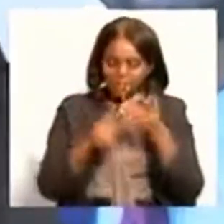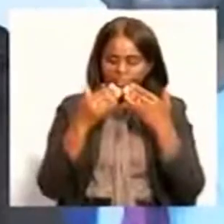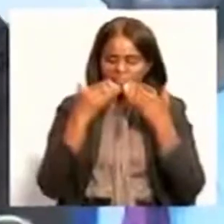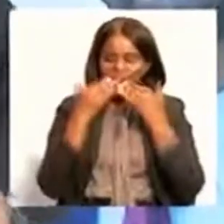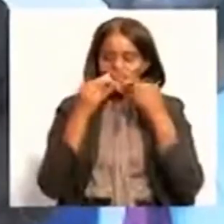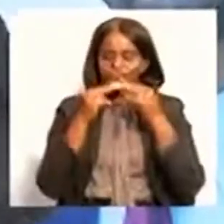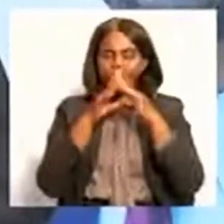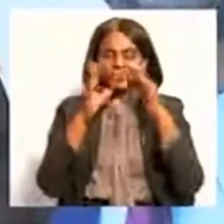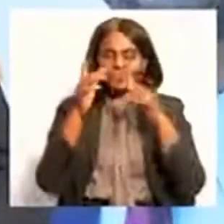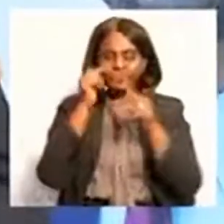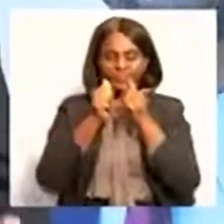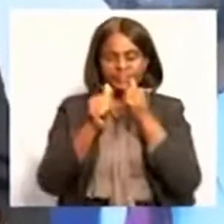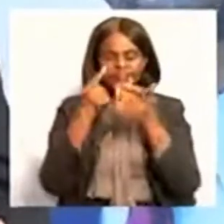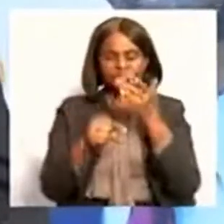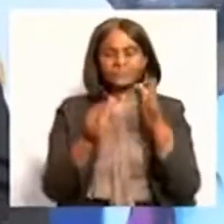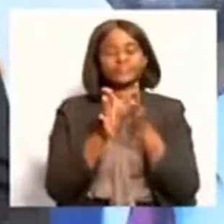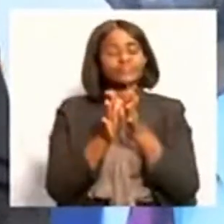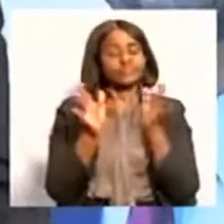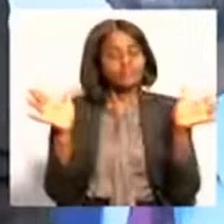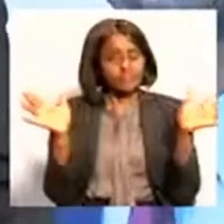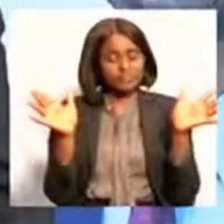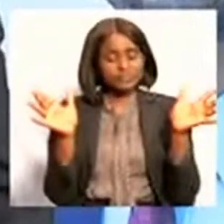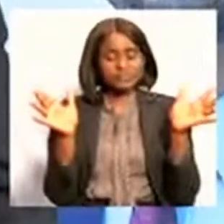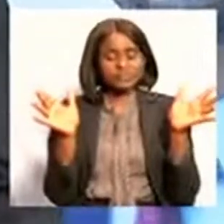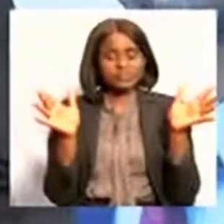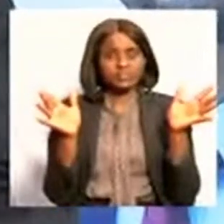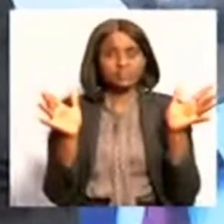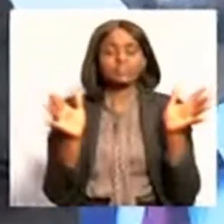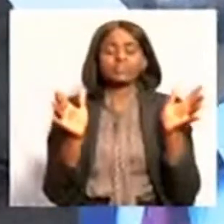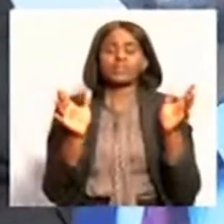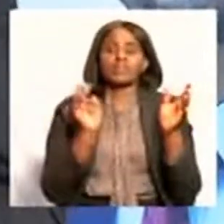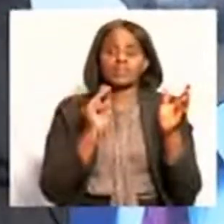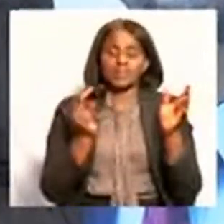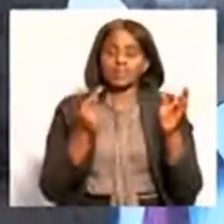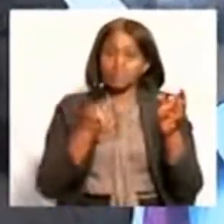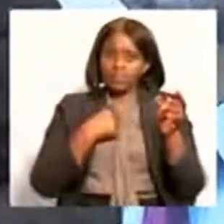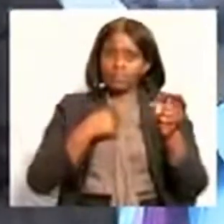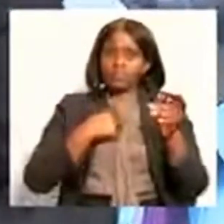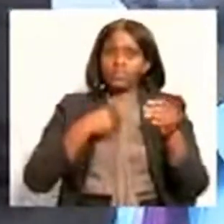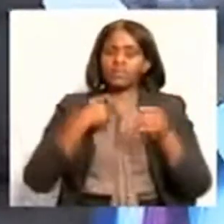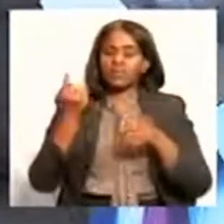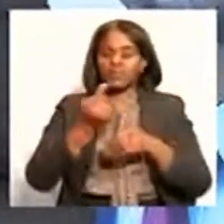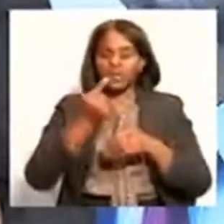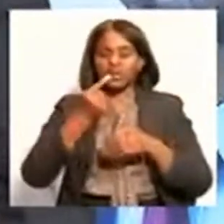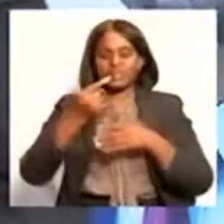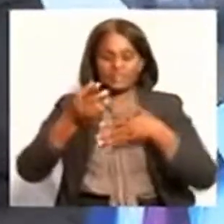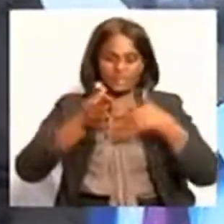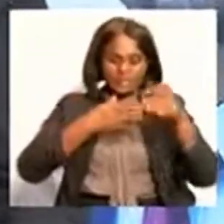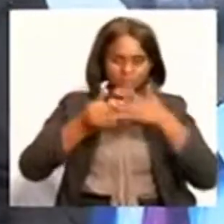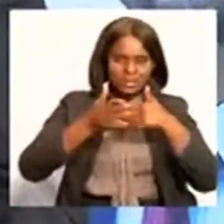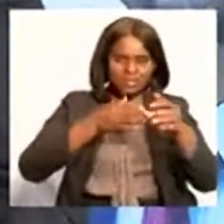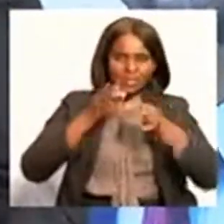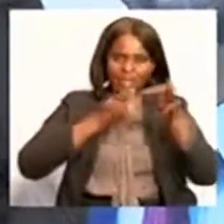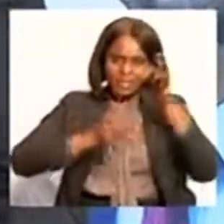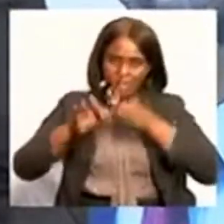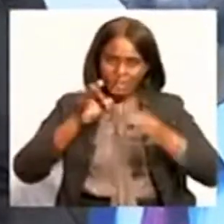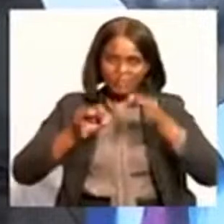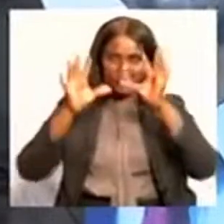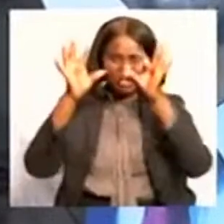Julius. Because of the diverse viewership that we have, allow me to simplify what we mean by accountability